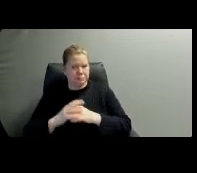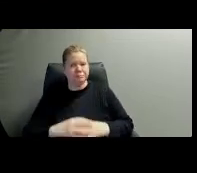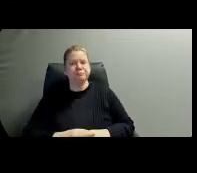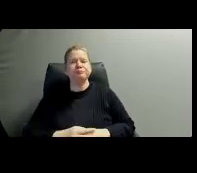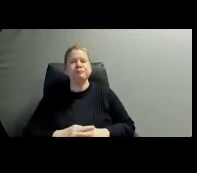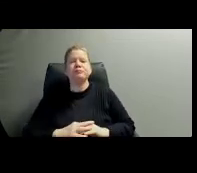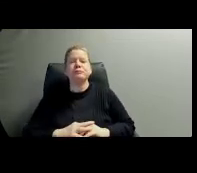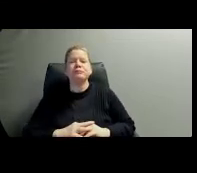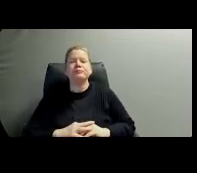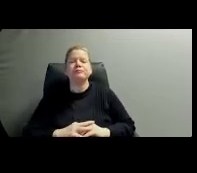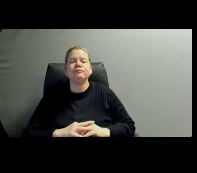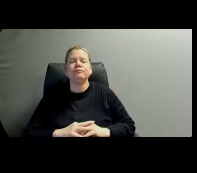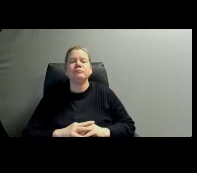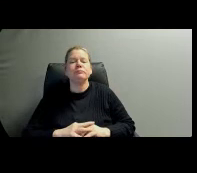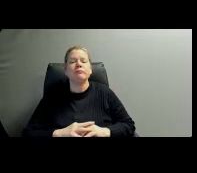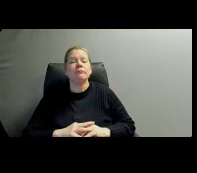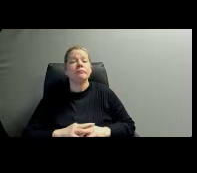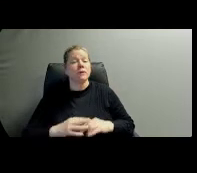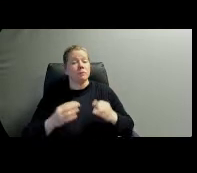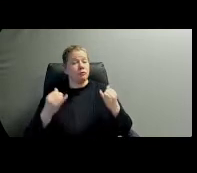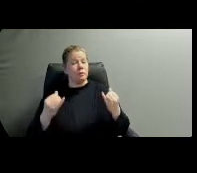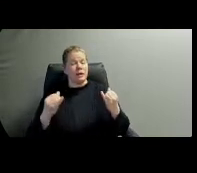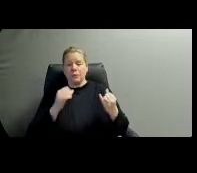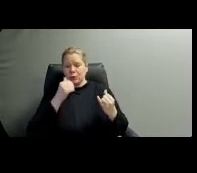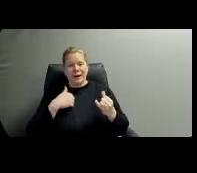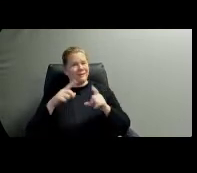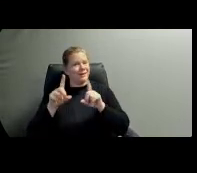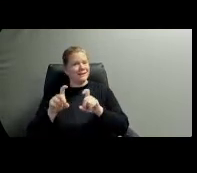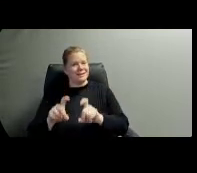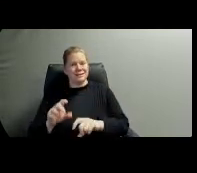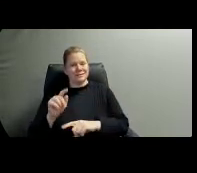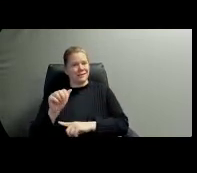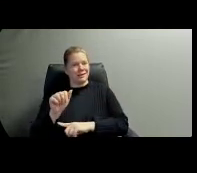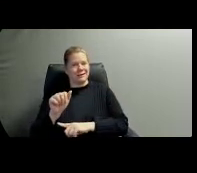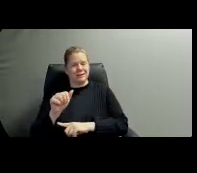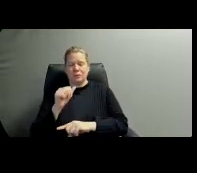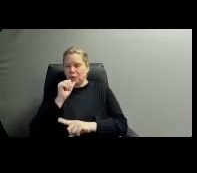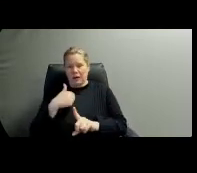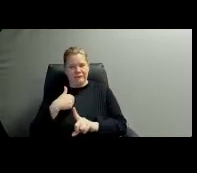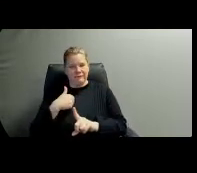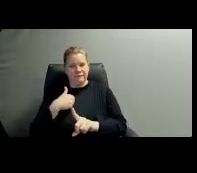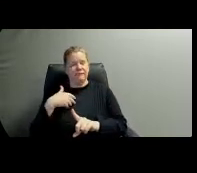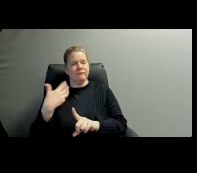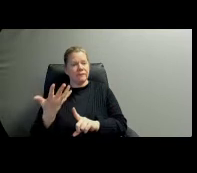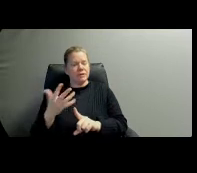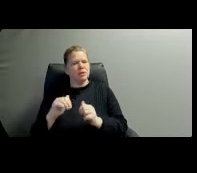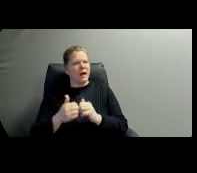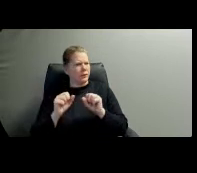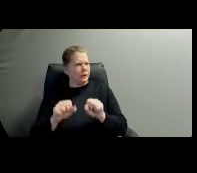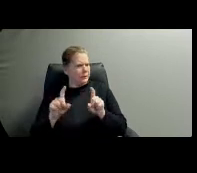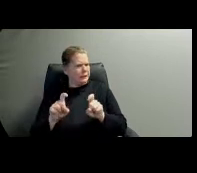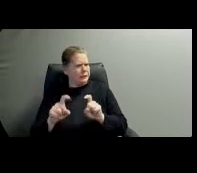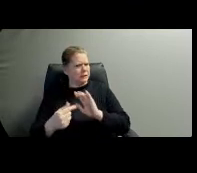But in this case, we don't really have that. We don't have the test data with ourselves. So how do we test these models,